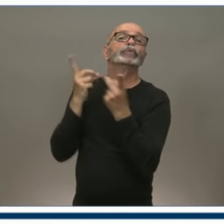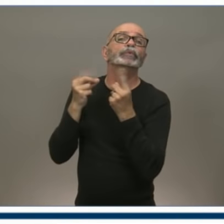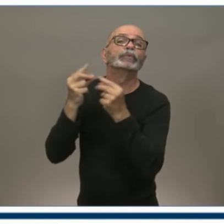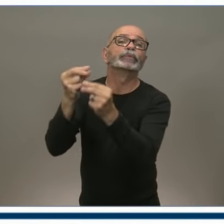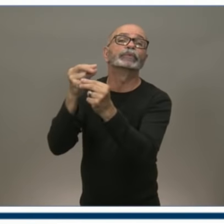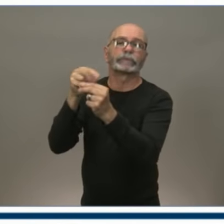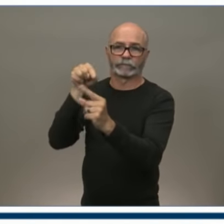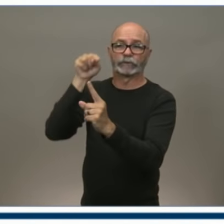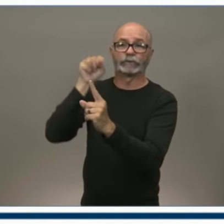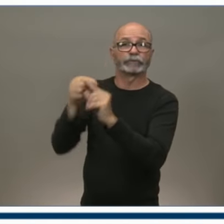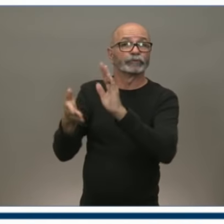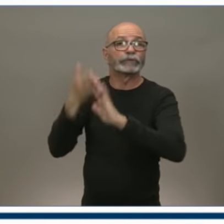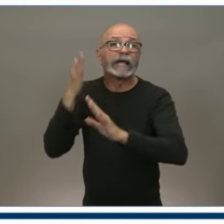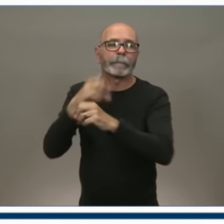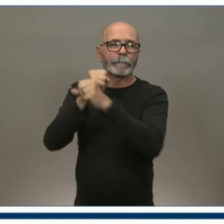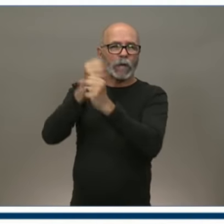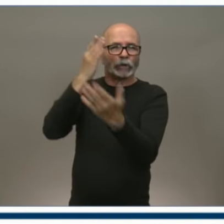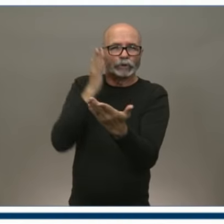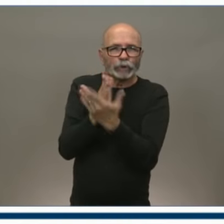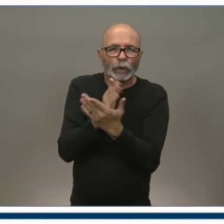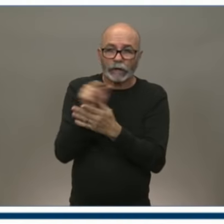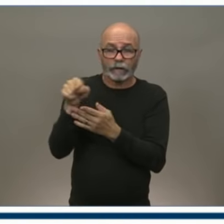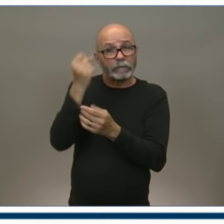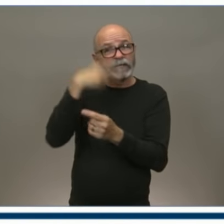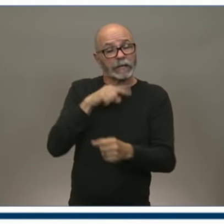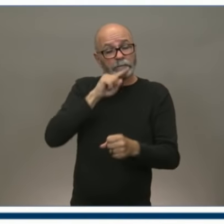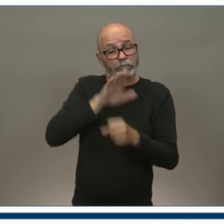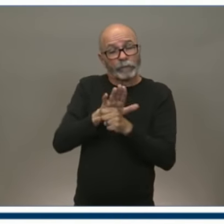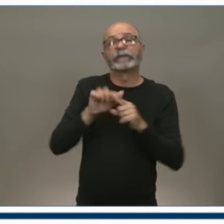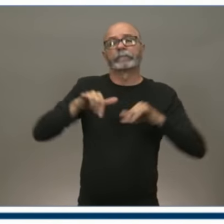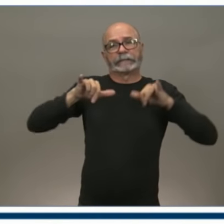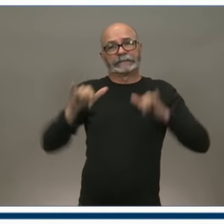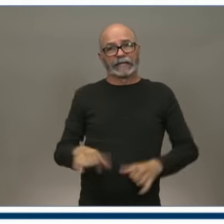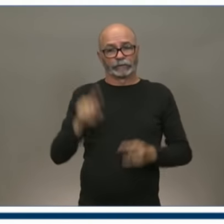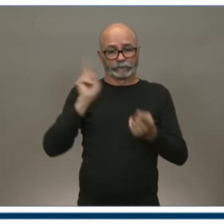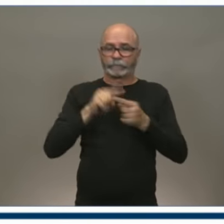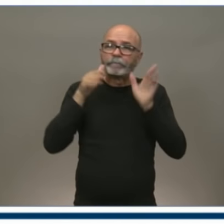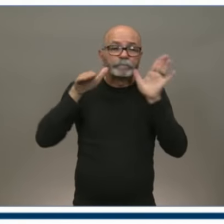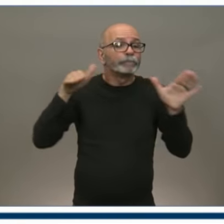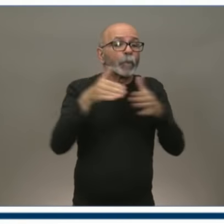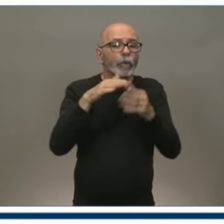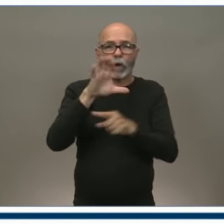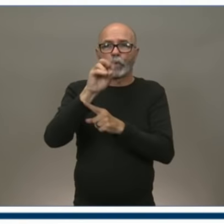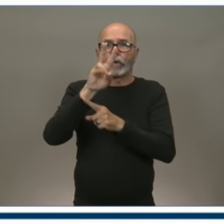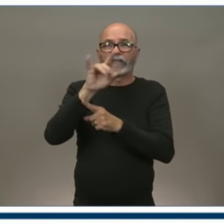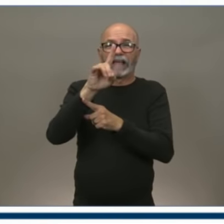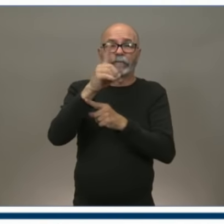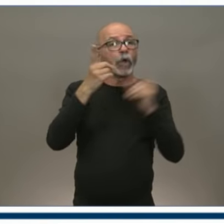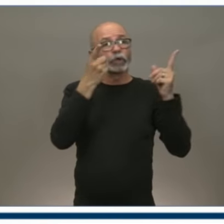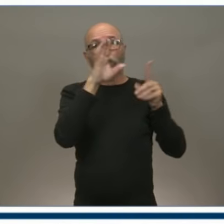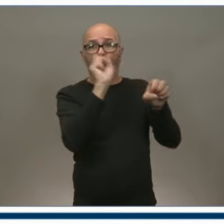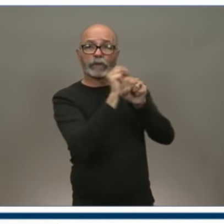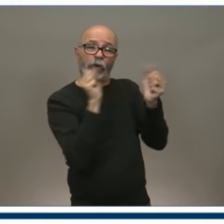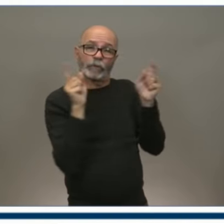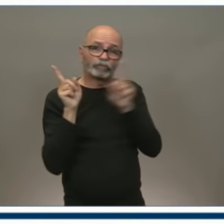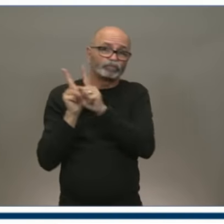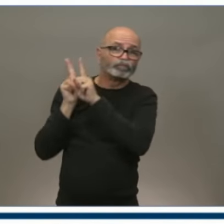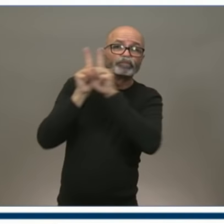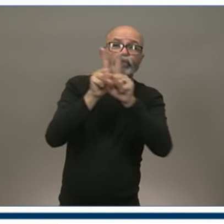you, that I am committed to staying here and dealing with the issue of COVID and finding and helping Dr. Strang and public health find our way through this